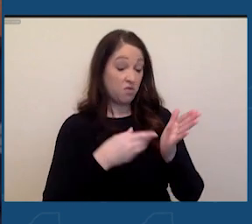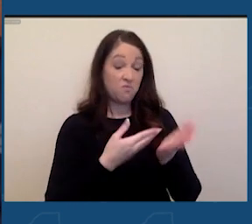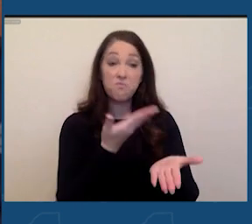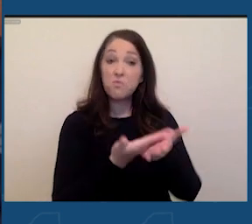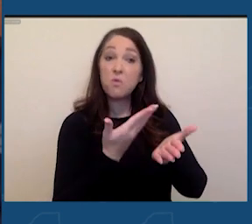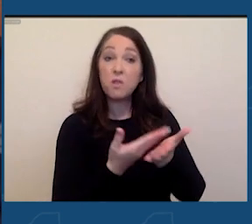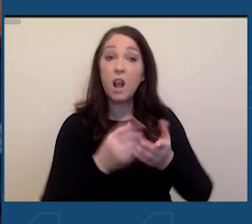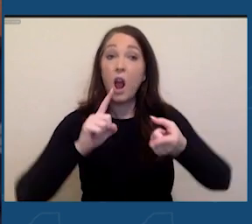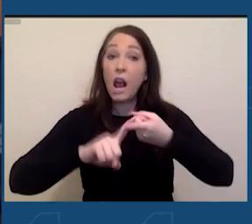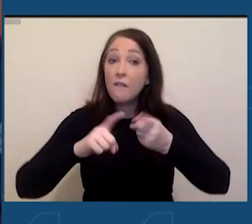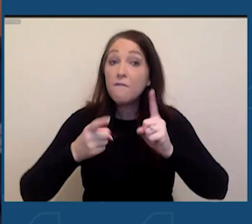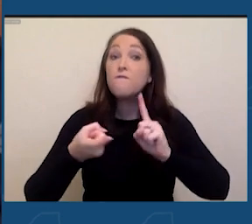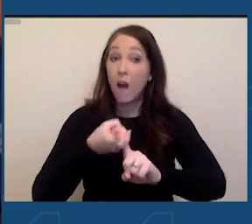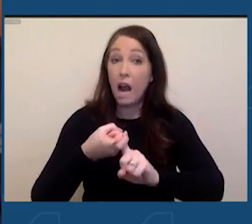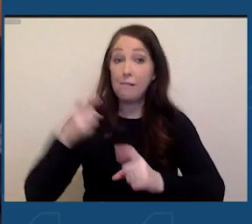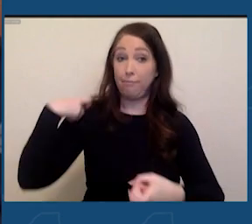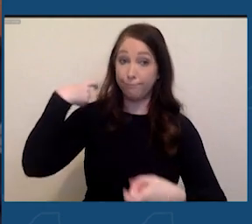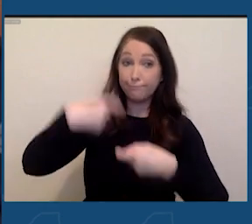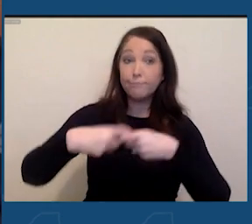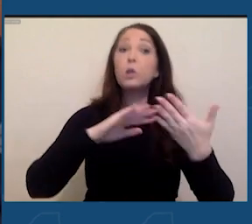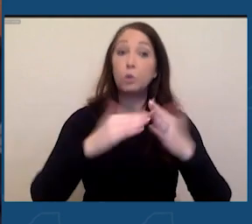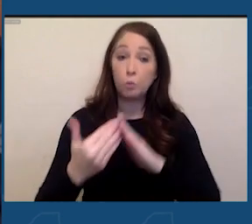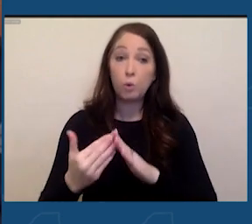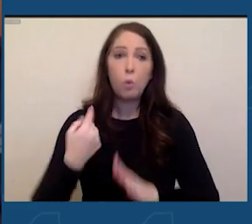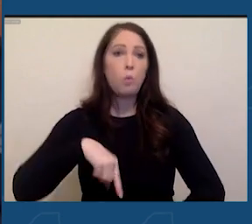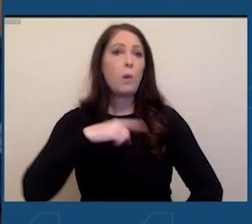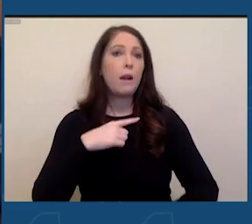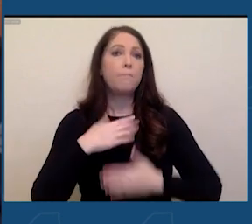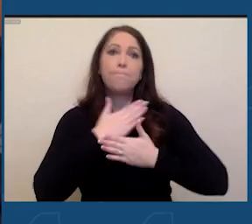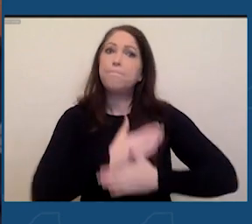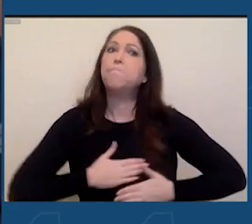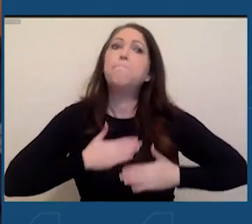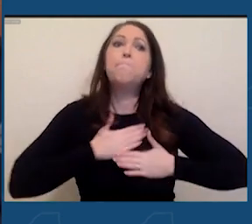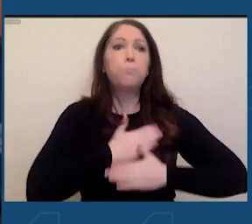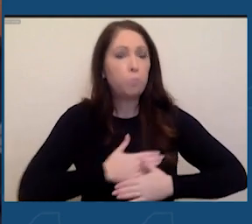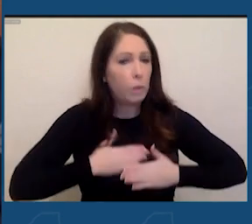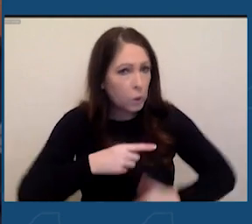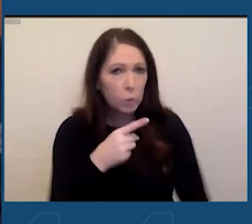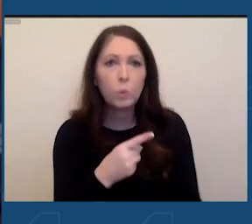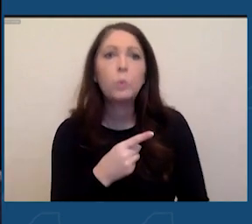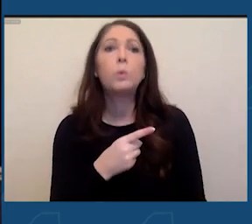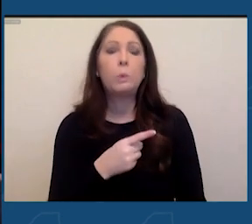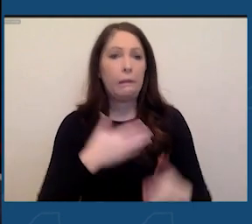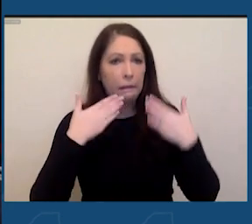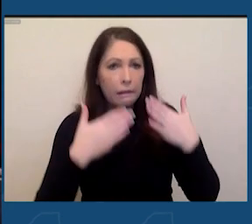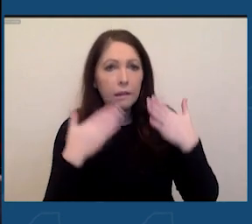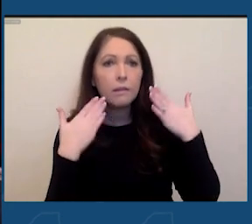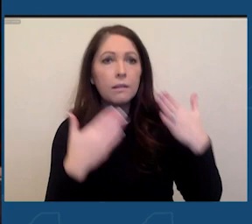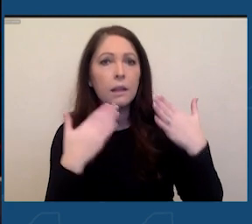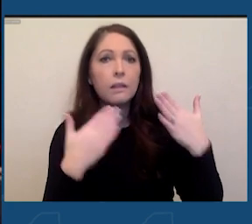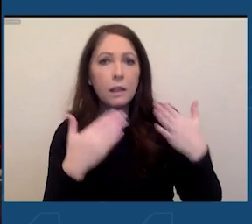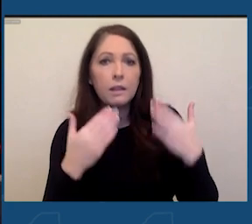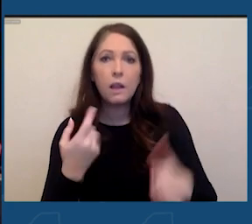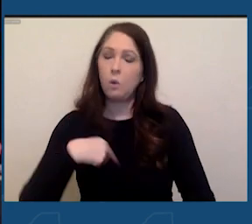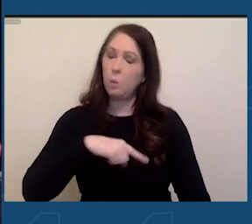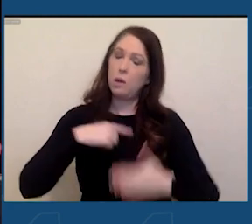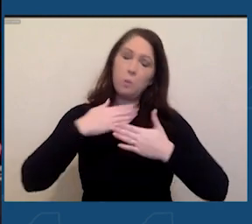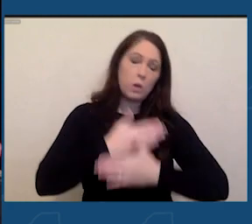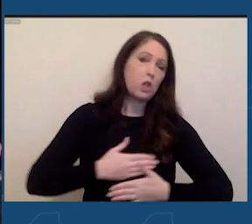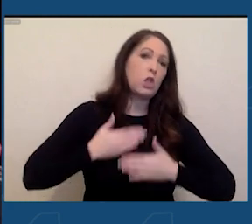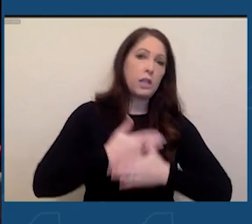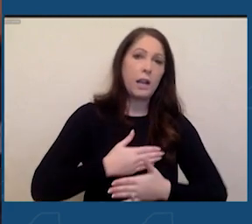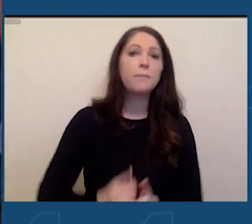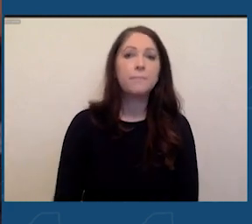of the Latino community, and we appreciate that. We appreciate that. We appreciate that.